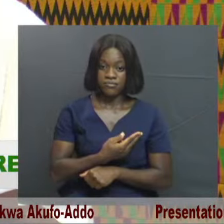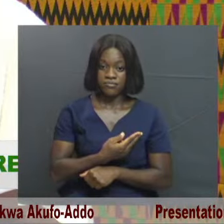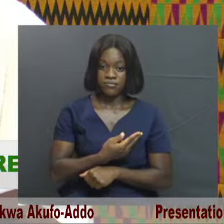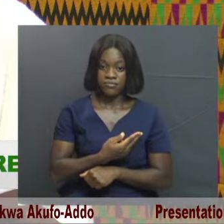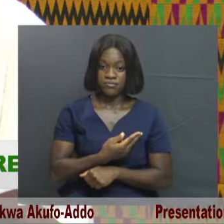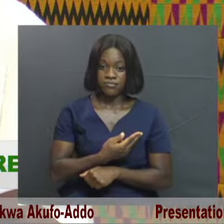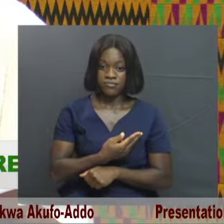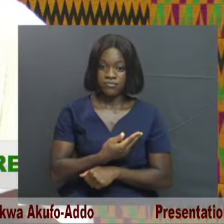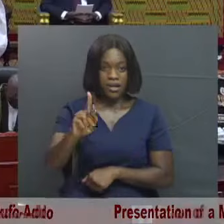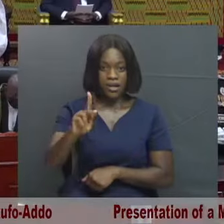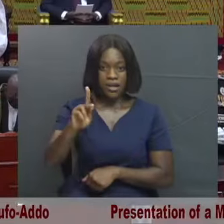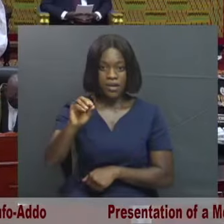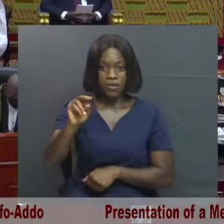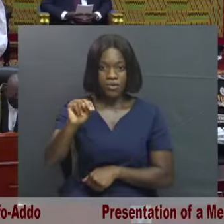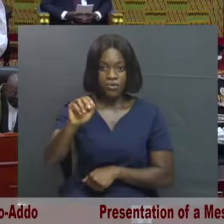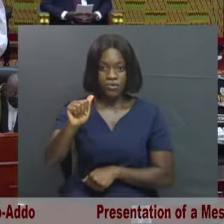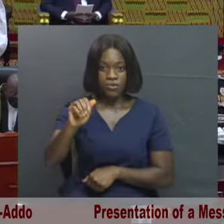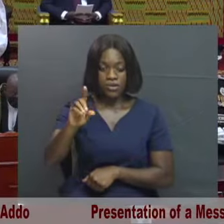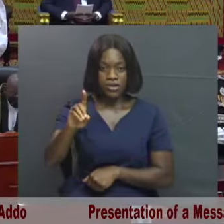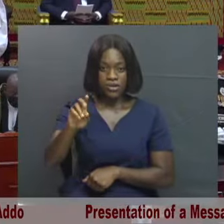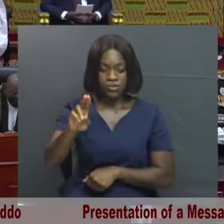kedu aiman